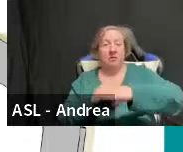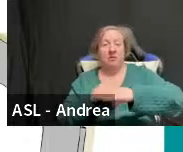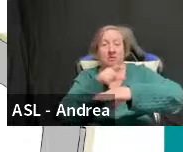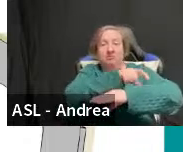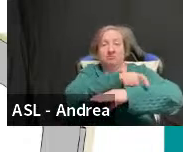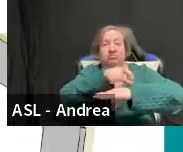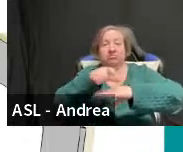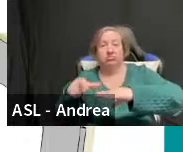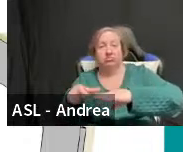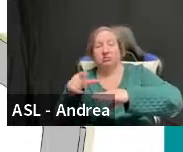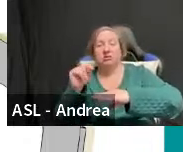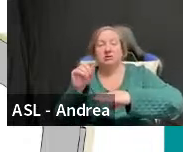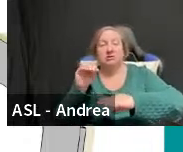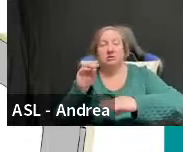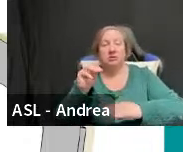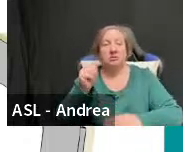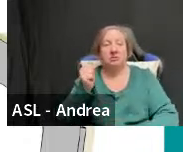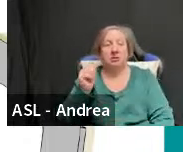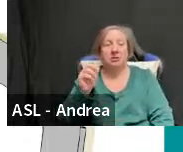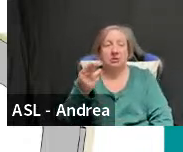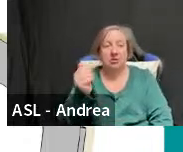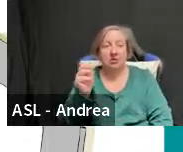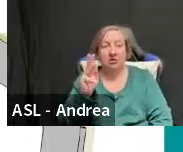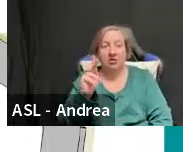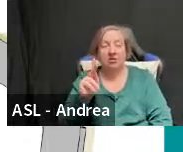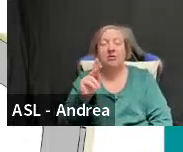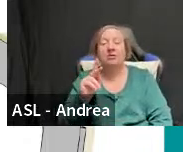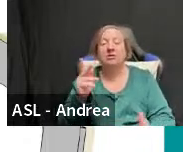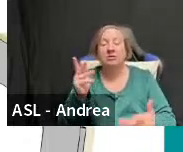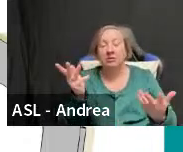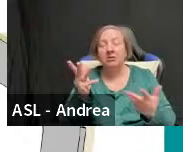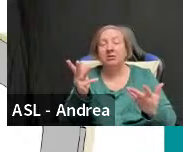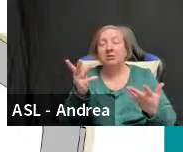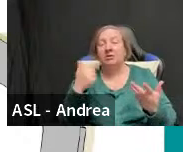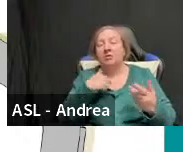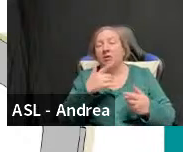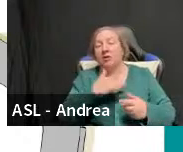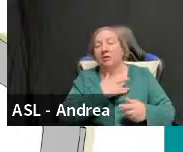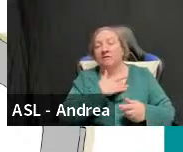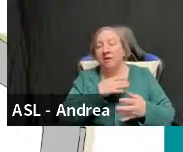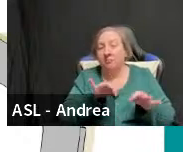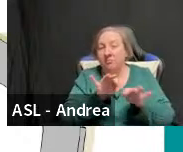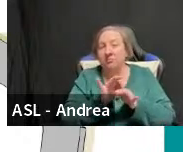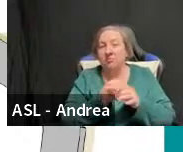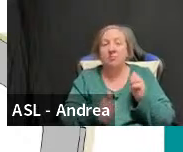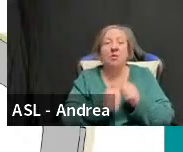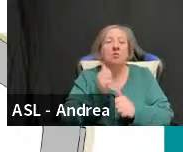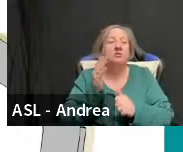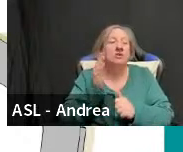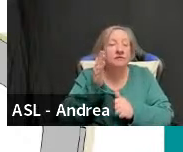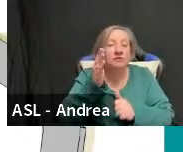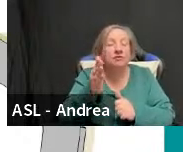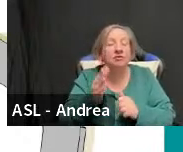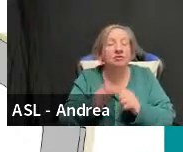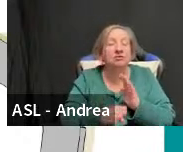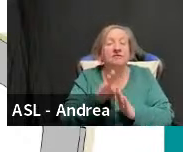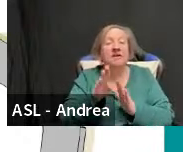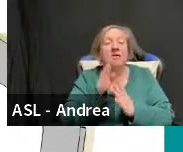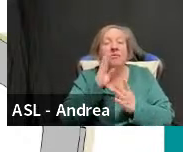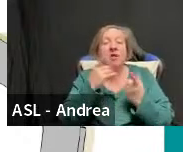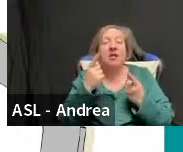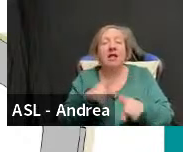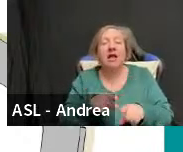the primary advantage we're feeling here is because most of the future development will be happening to the south and